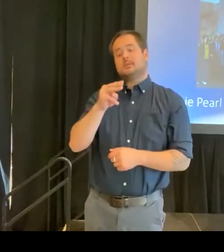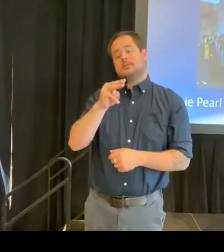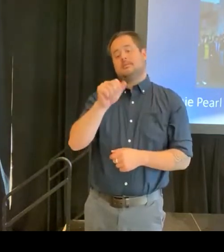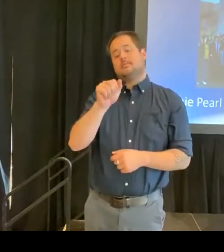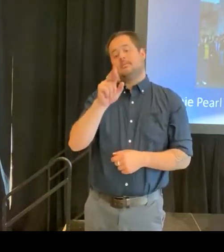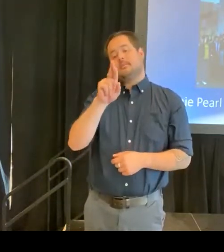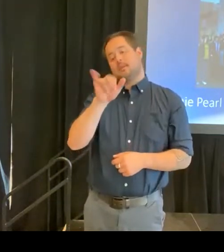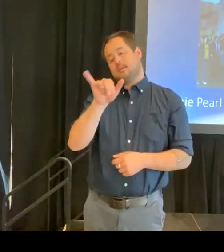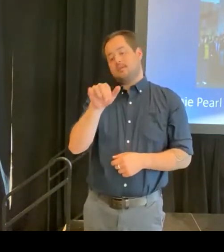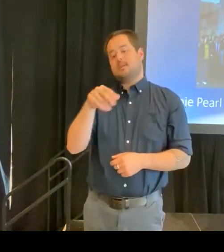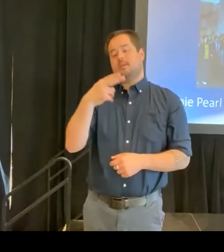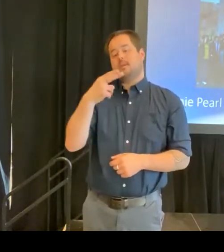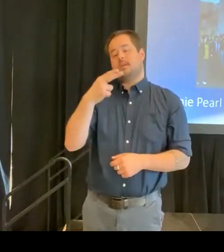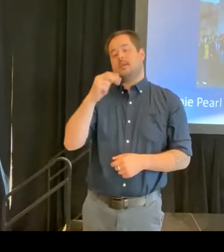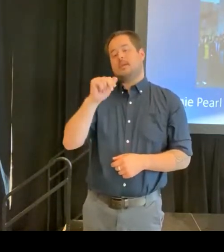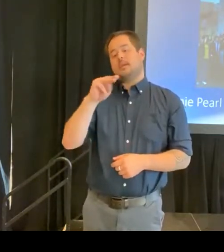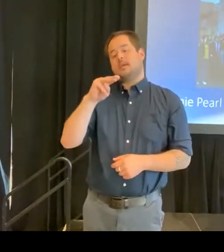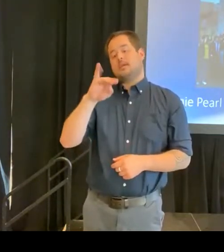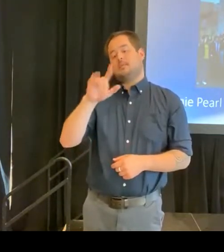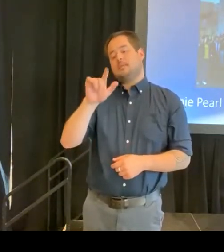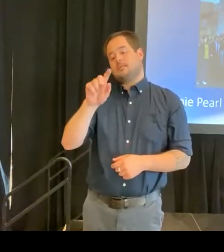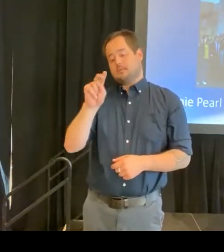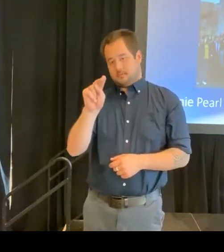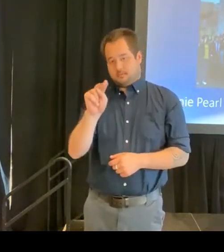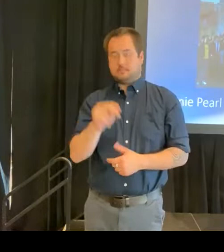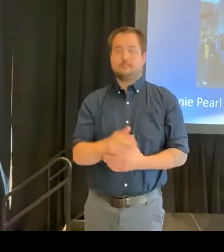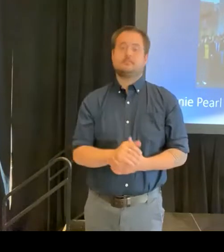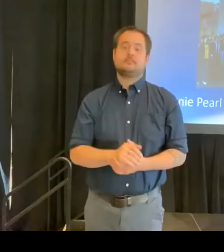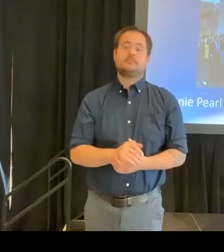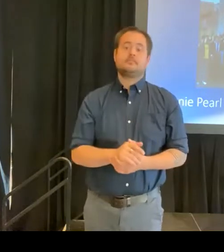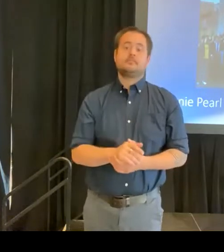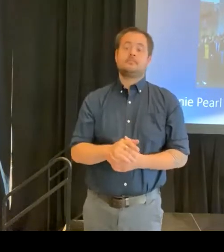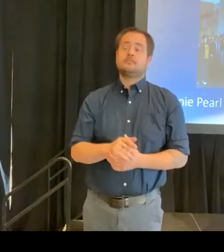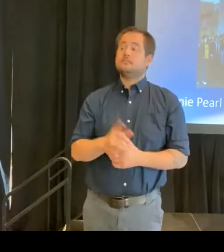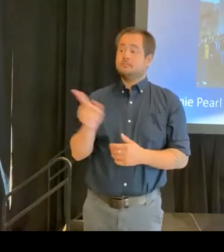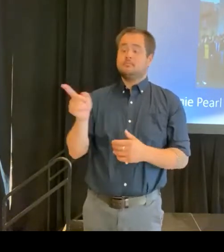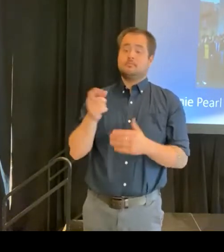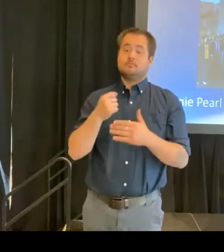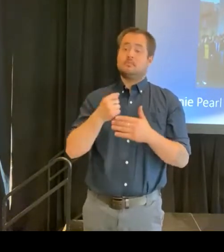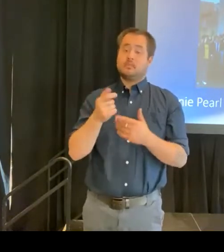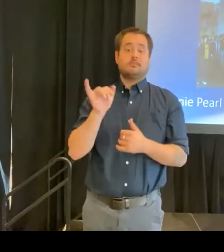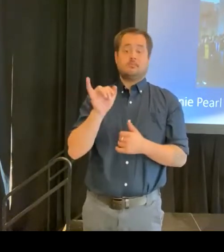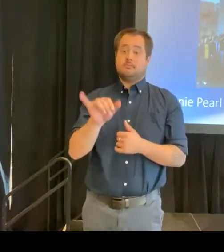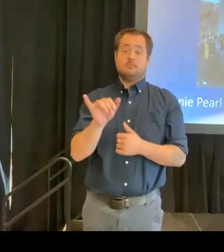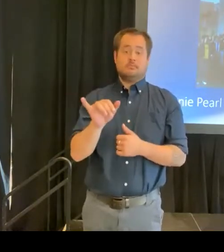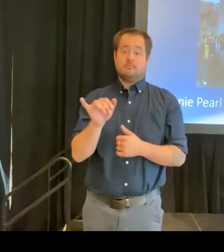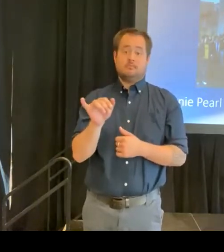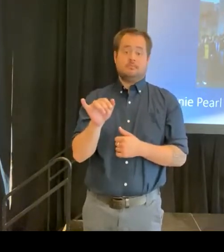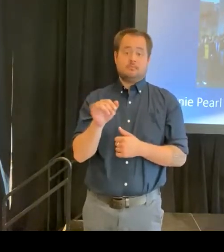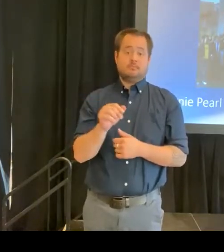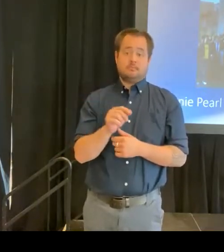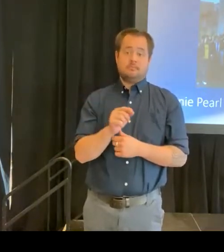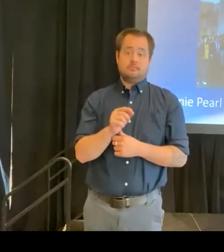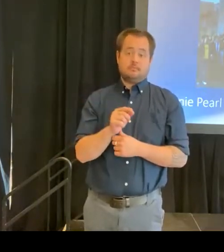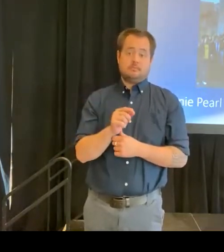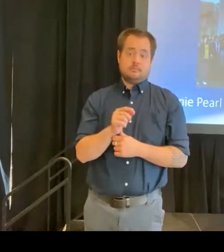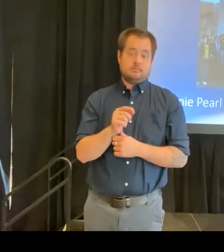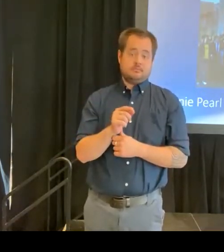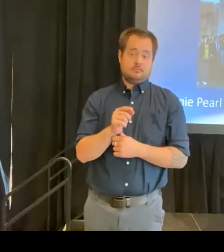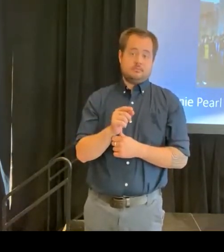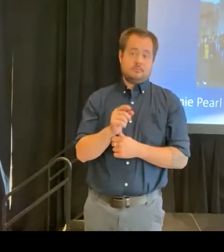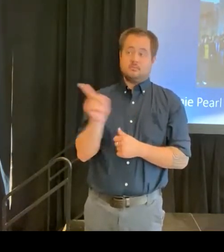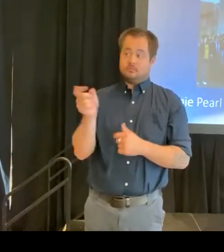Hamilton. It was born in a room. at the AG Gas